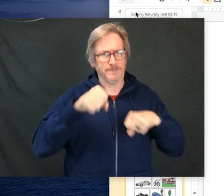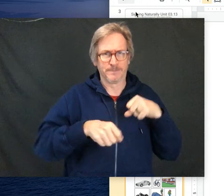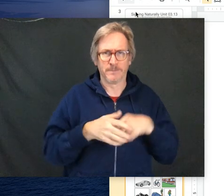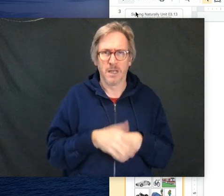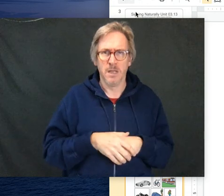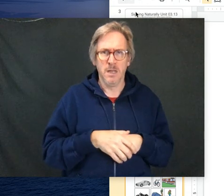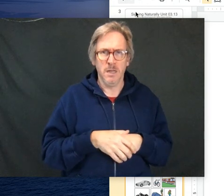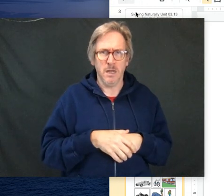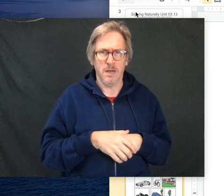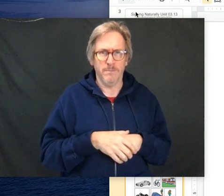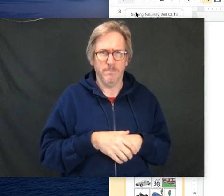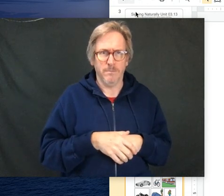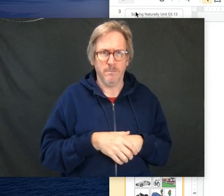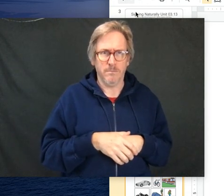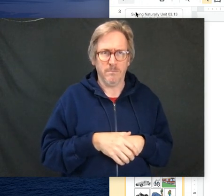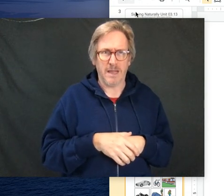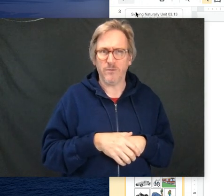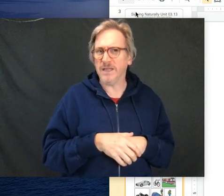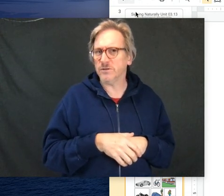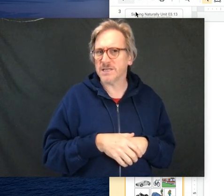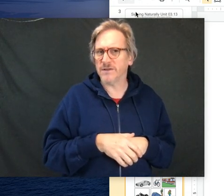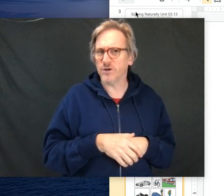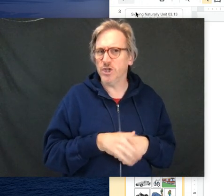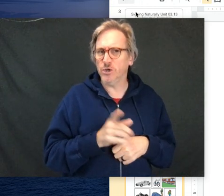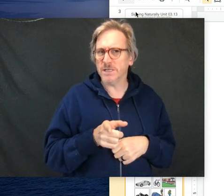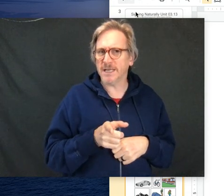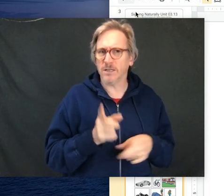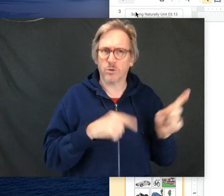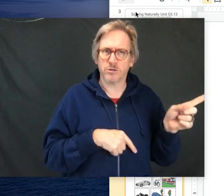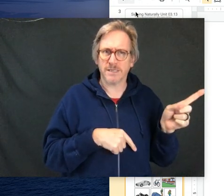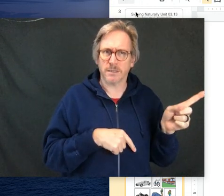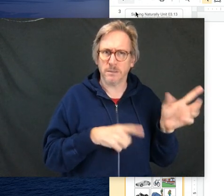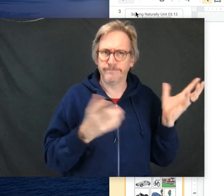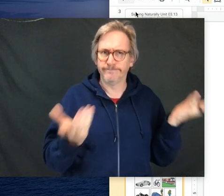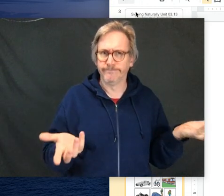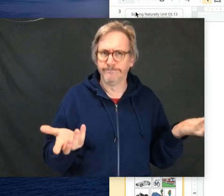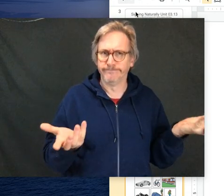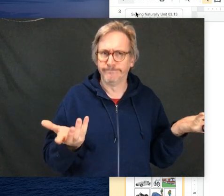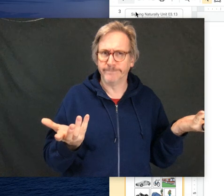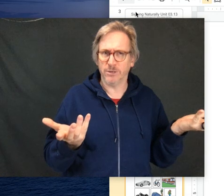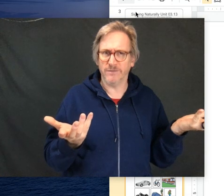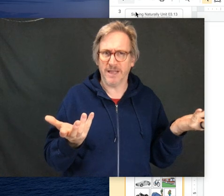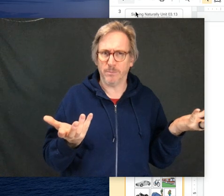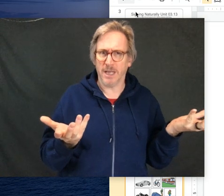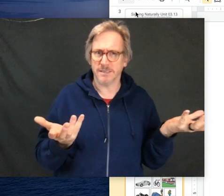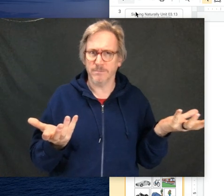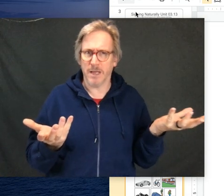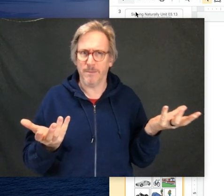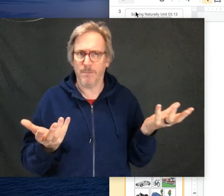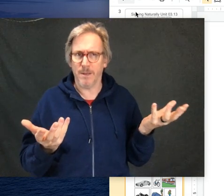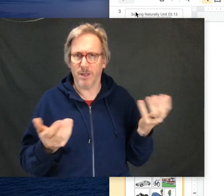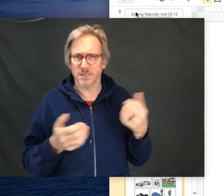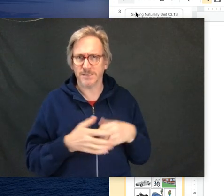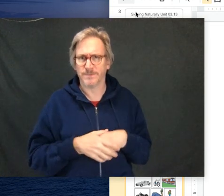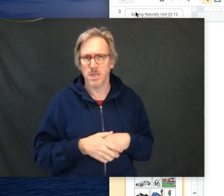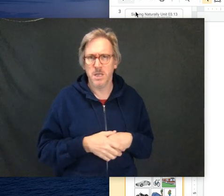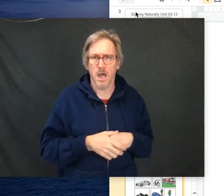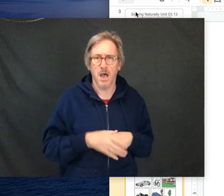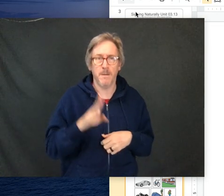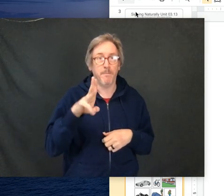bicycle. I don't think there's a sign for unicycle or tricycle. So if that applies, I